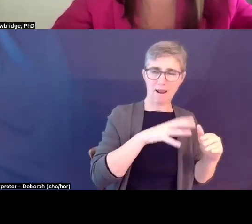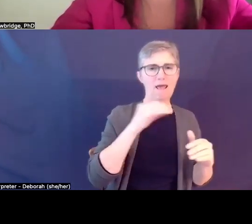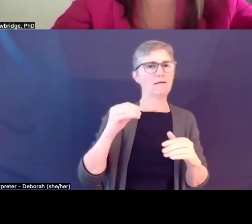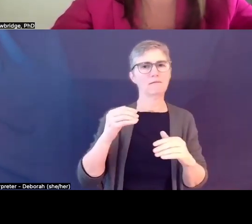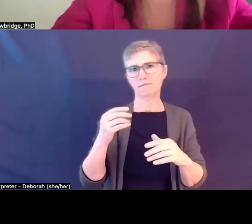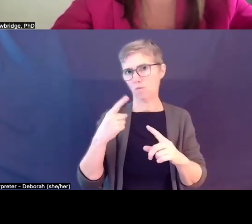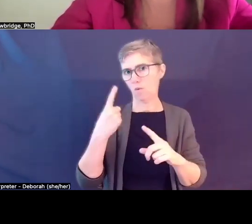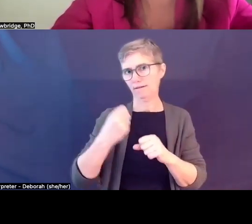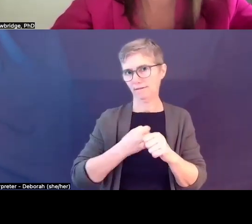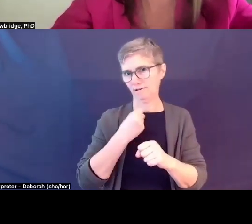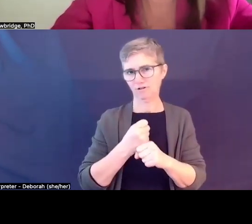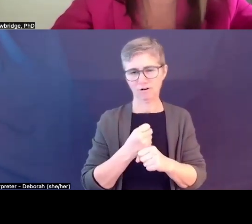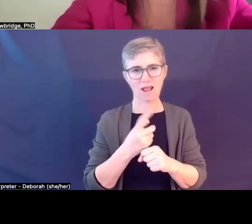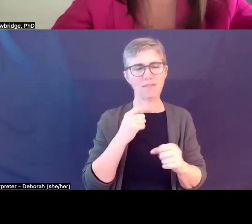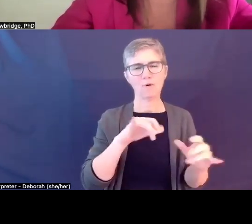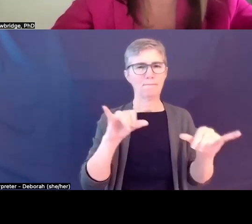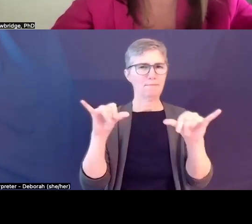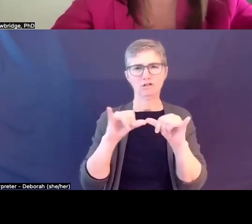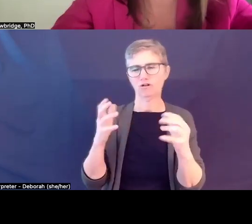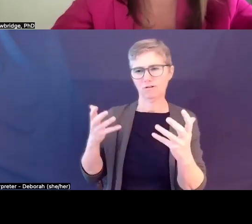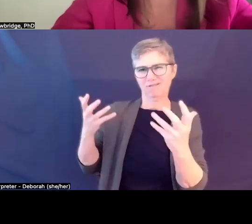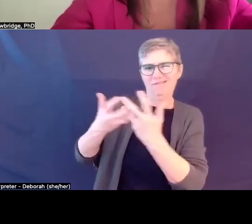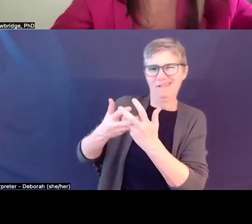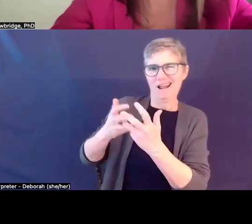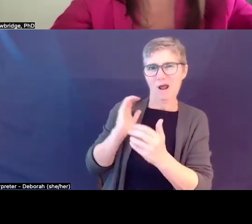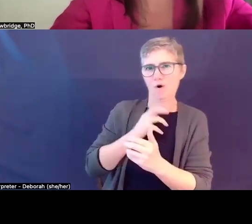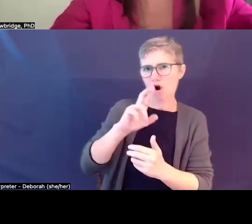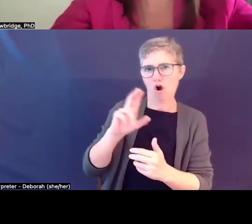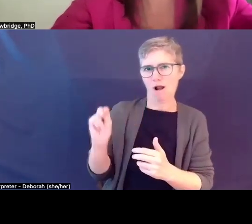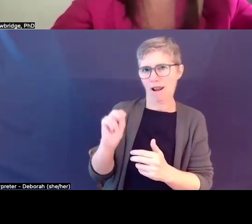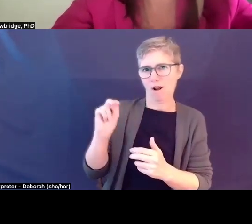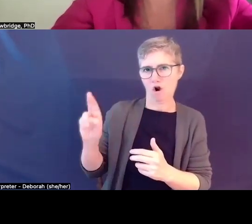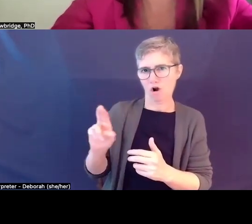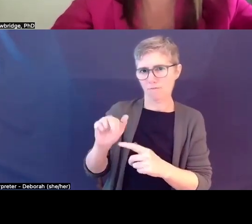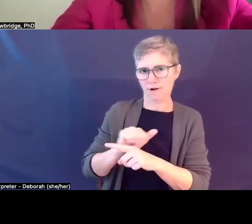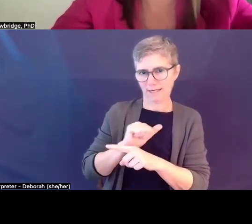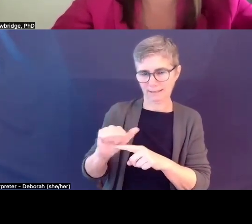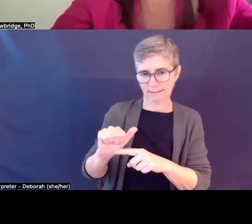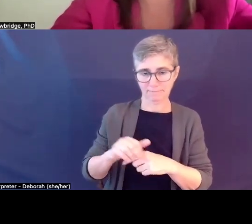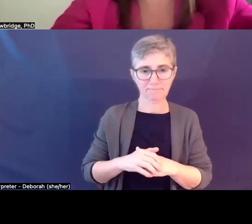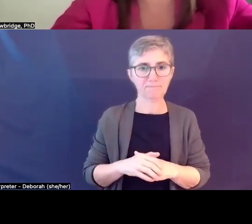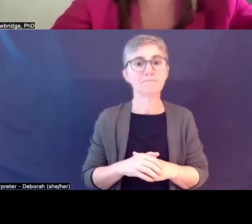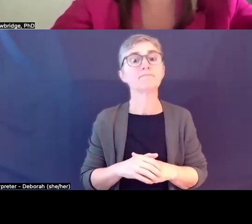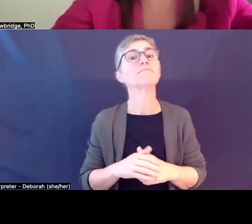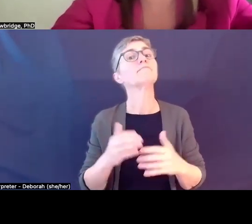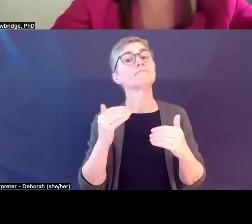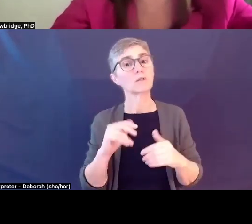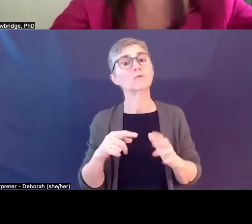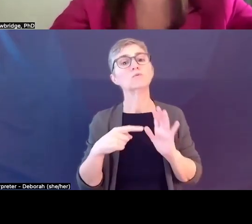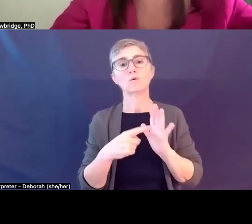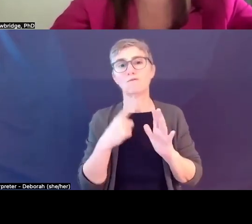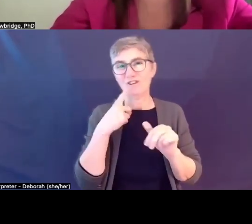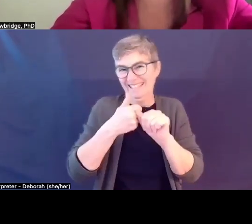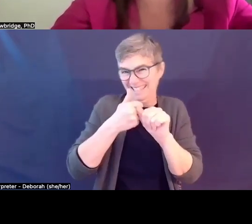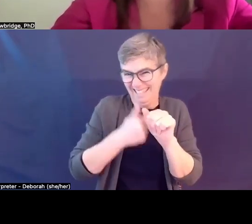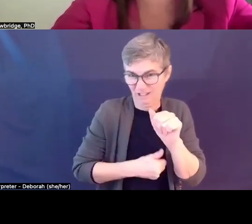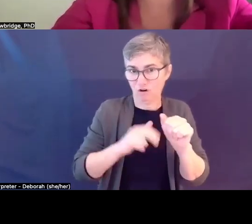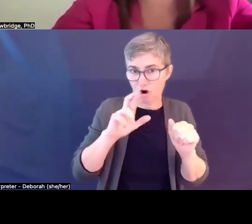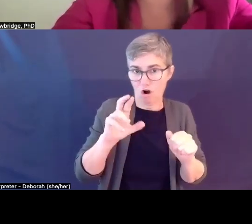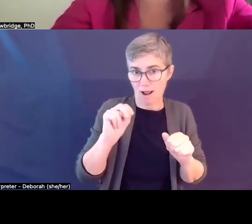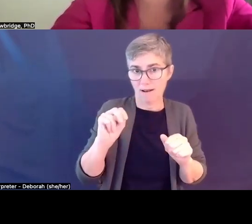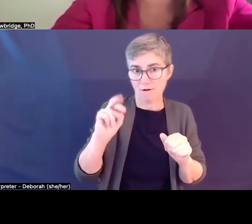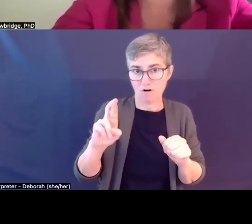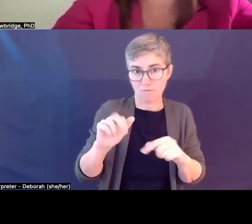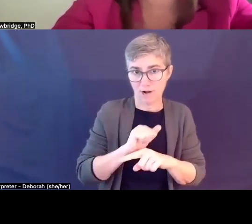our R&R practices. Next slide, please. This slide shows our measures of fidelity for each R&R practice and the